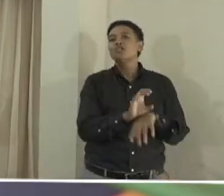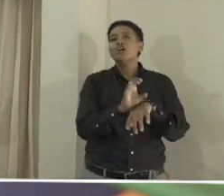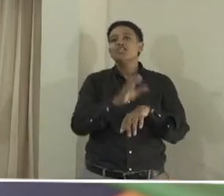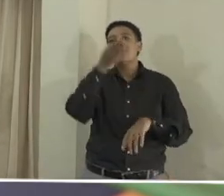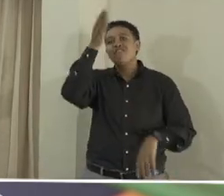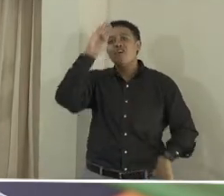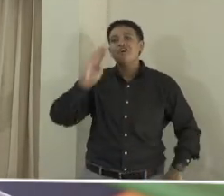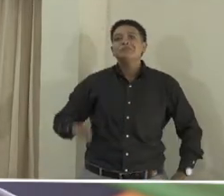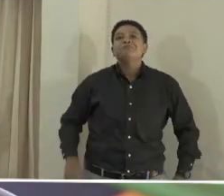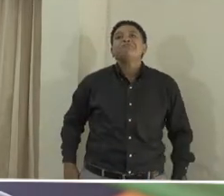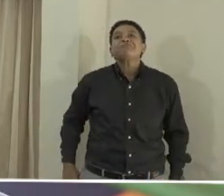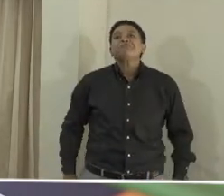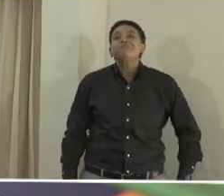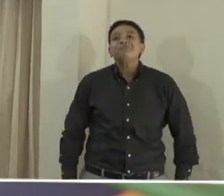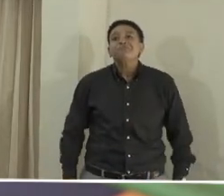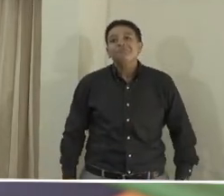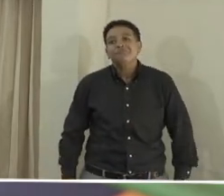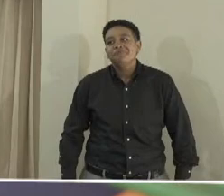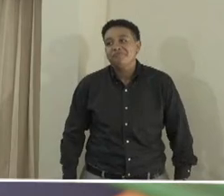God.